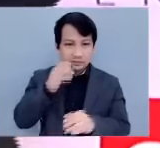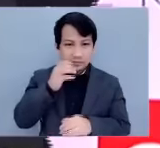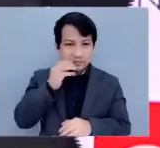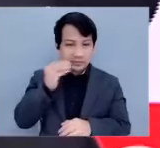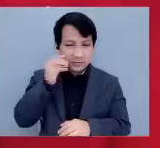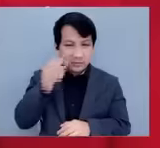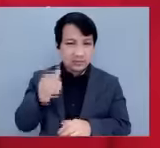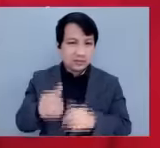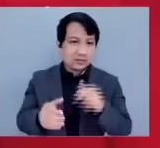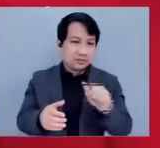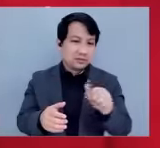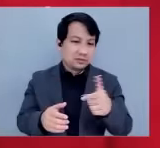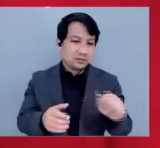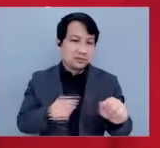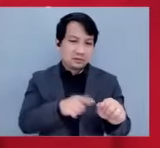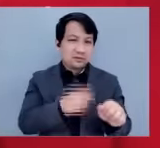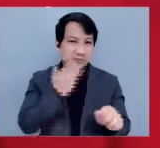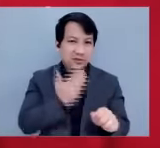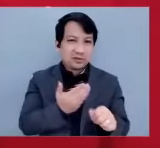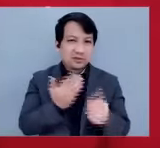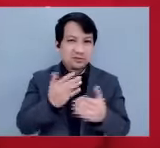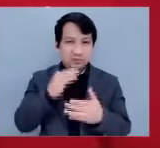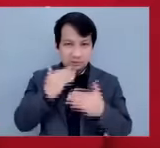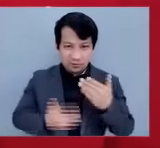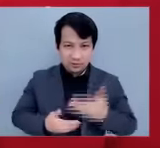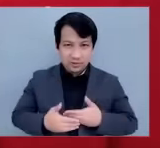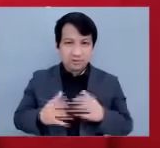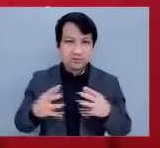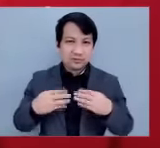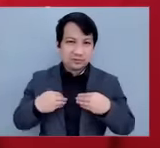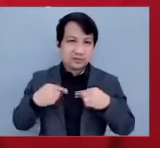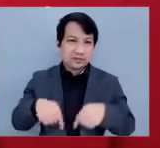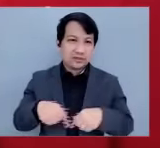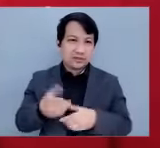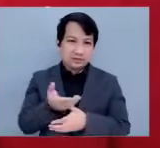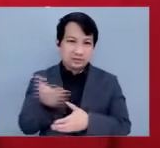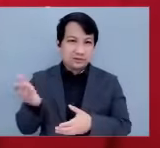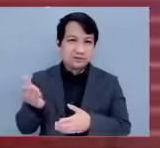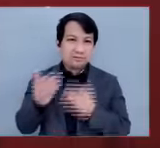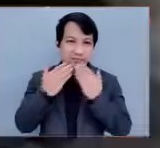Aga. So thank you and welcome, a warm welcome to all of you. Thank you.